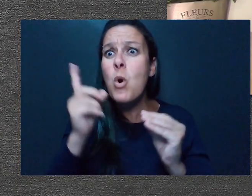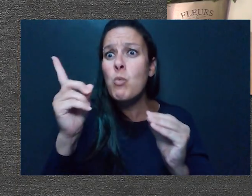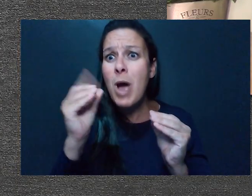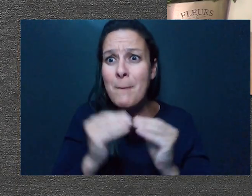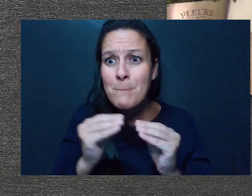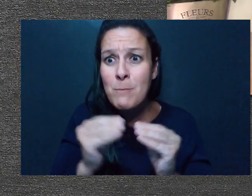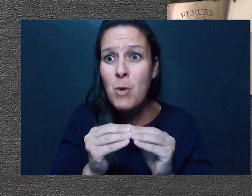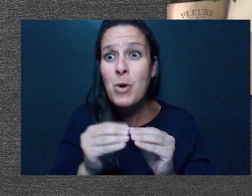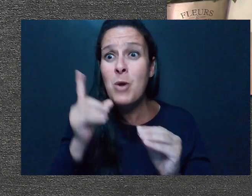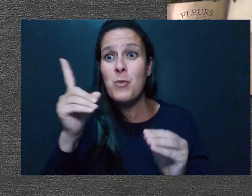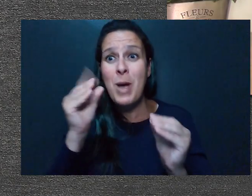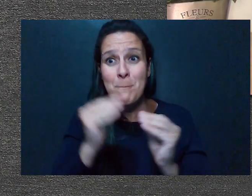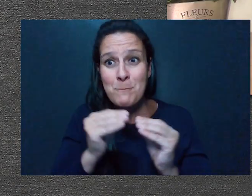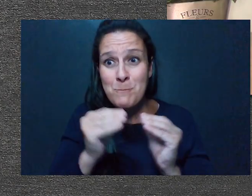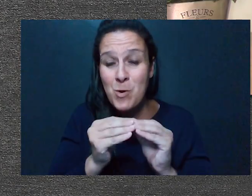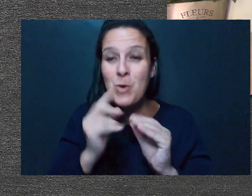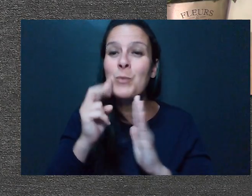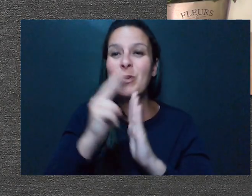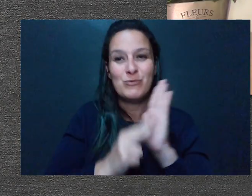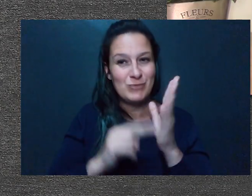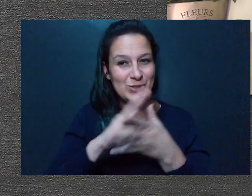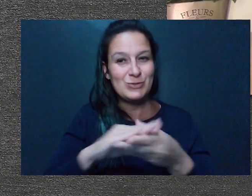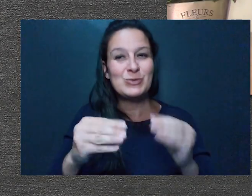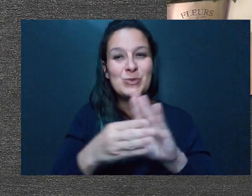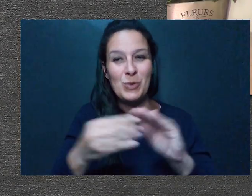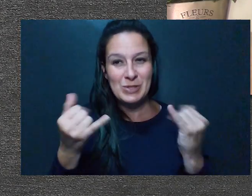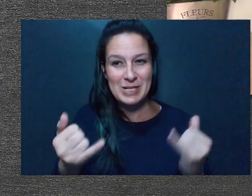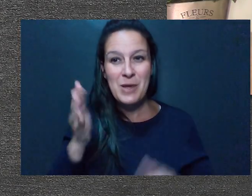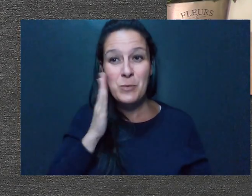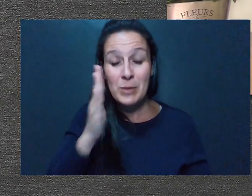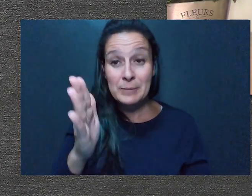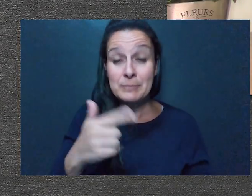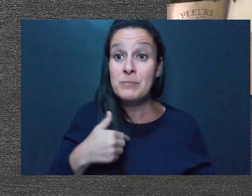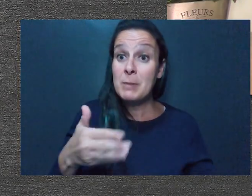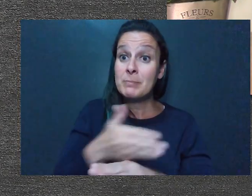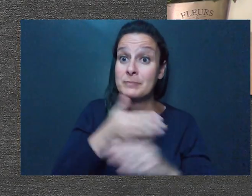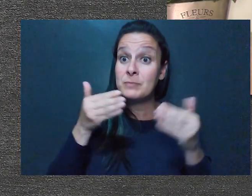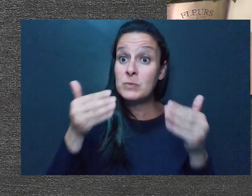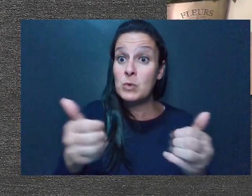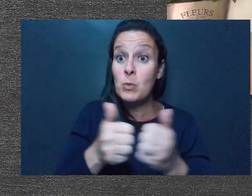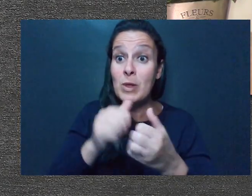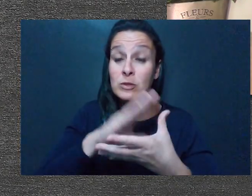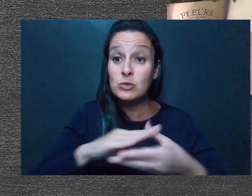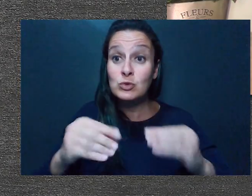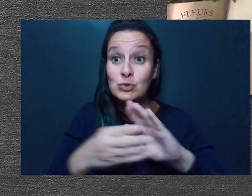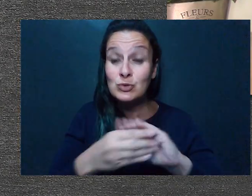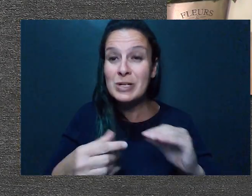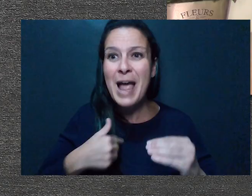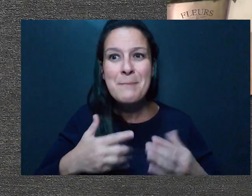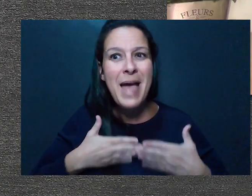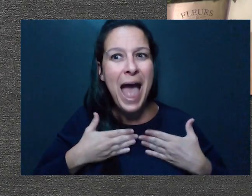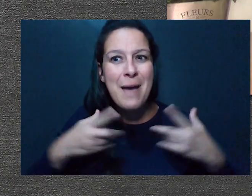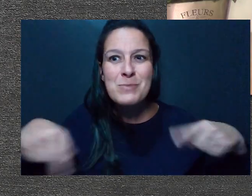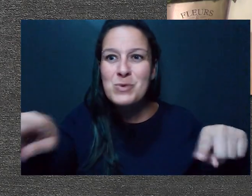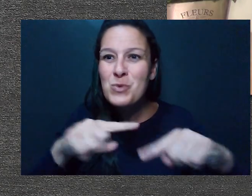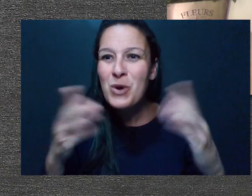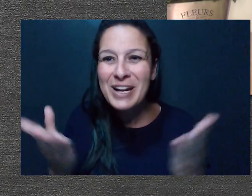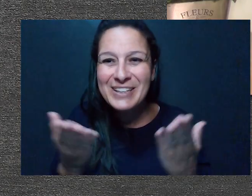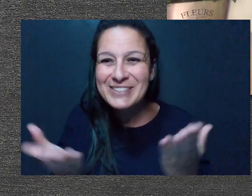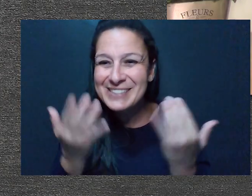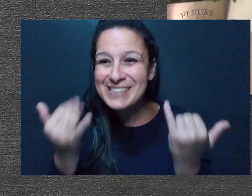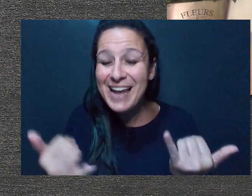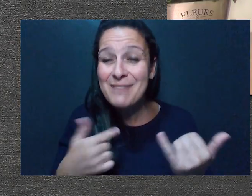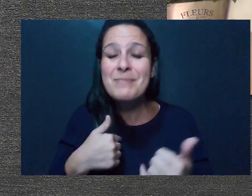going to read that today. But first, before we do that, I'm just so happy that you're here today because I love